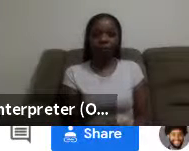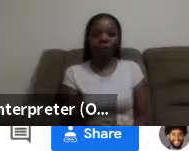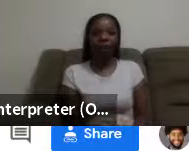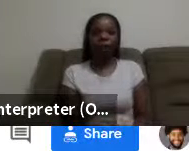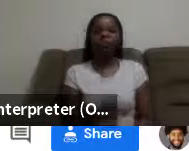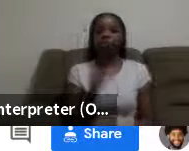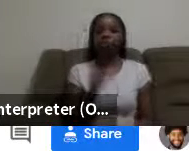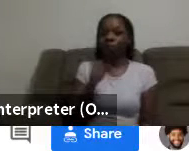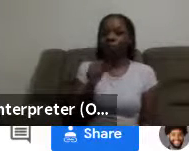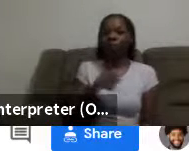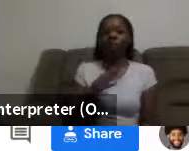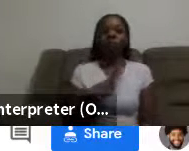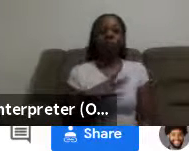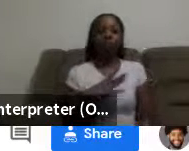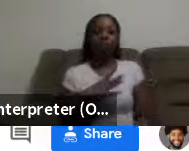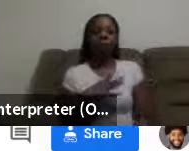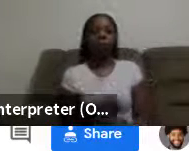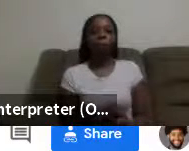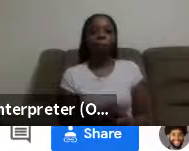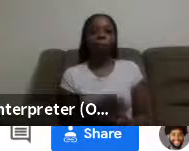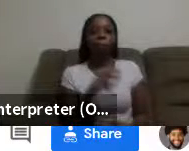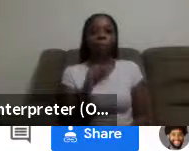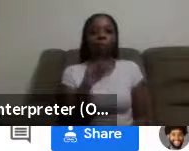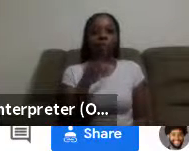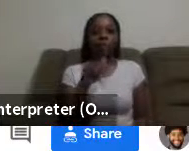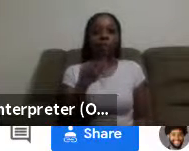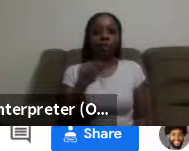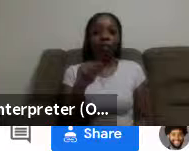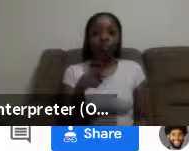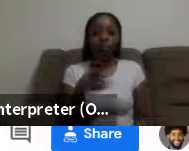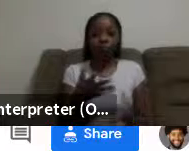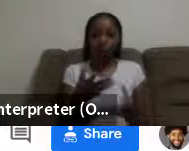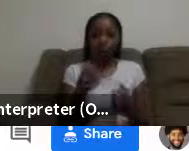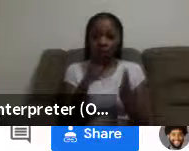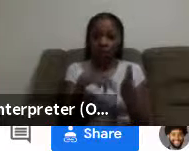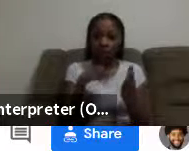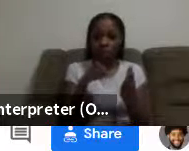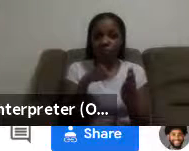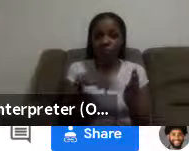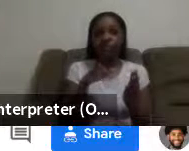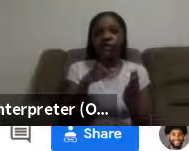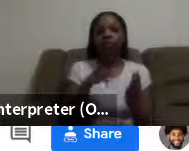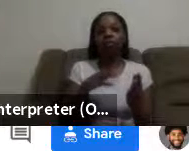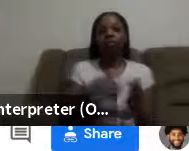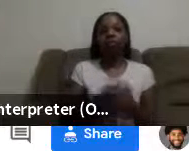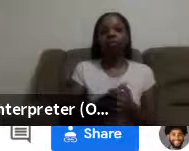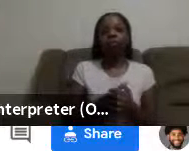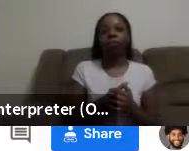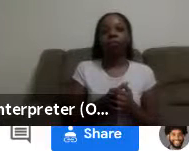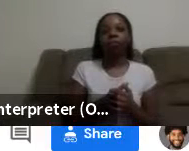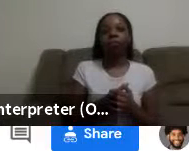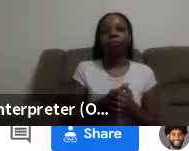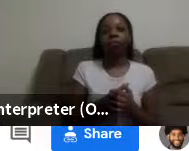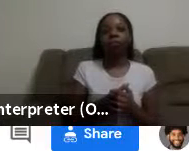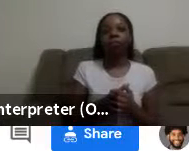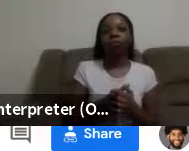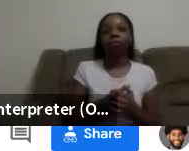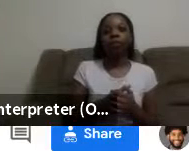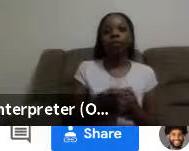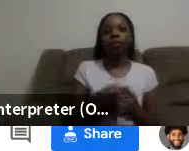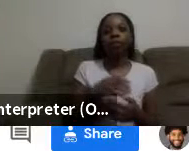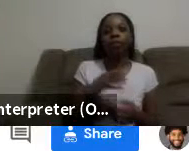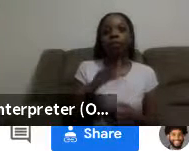Yes. All right, cool. Milan, you gonna read it? Sure. All right. Greetings, Senate. A bill to